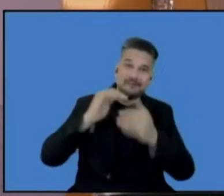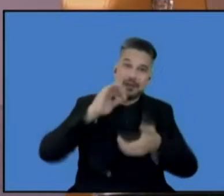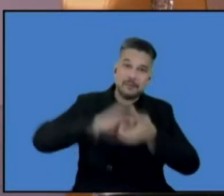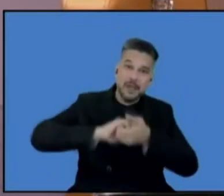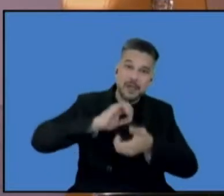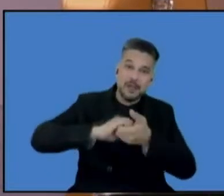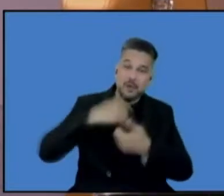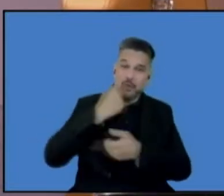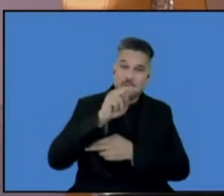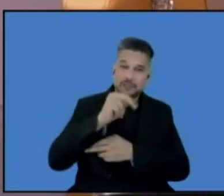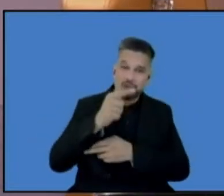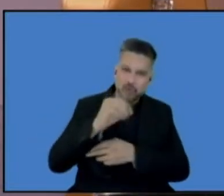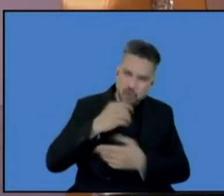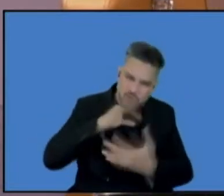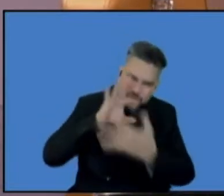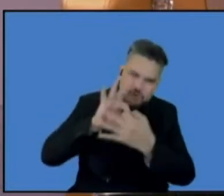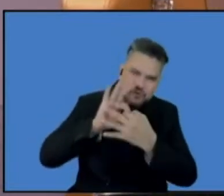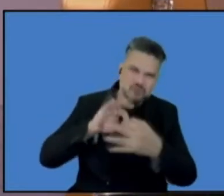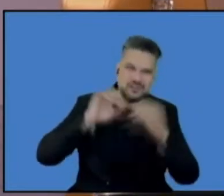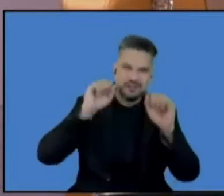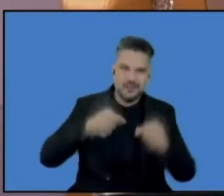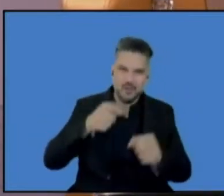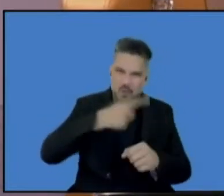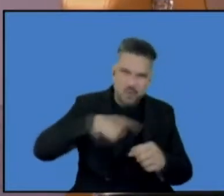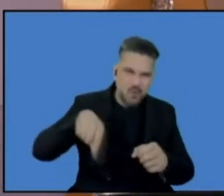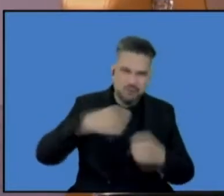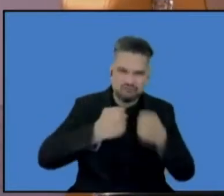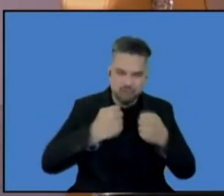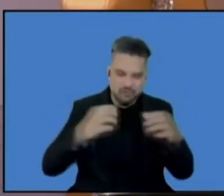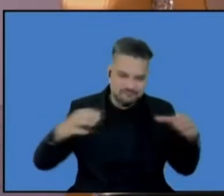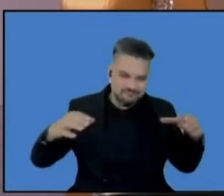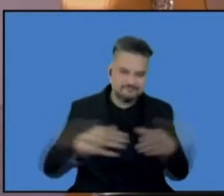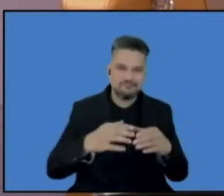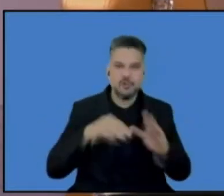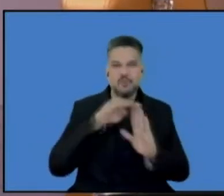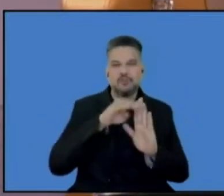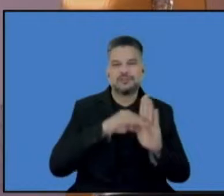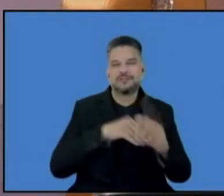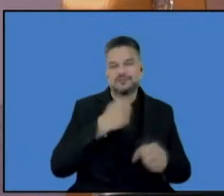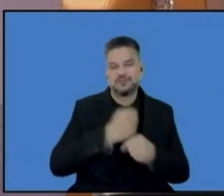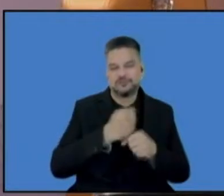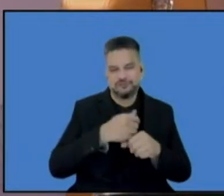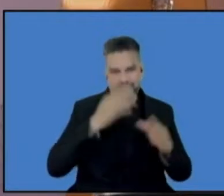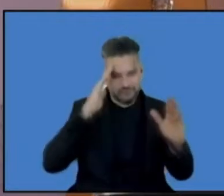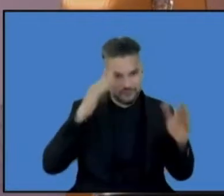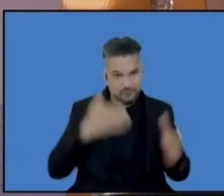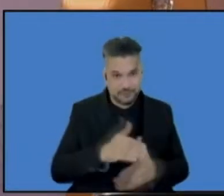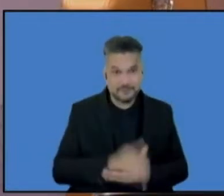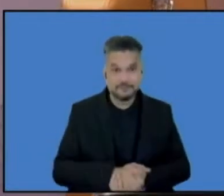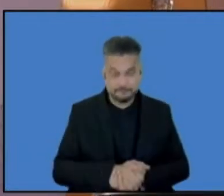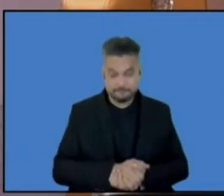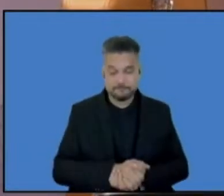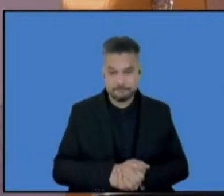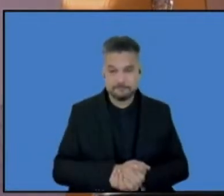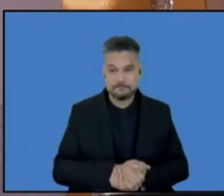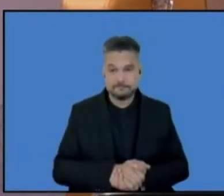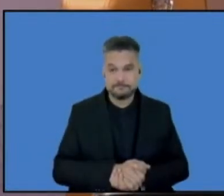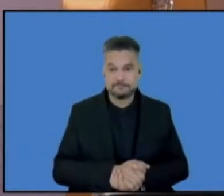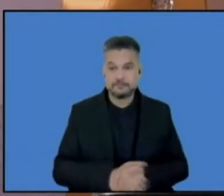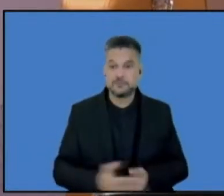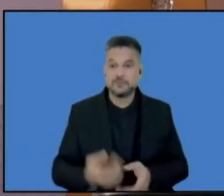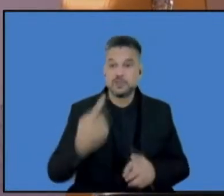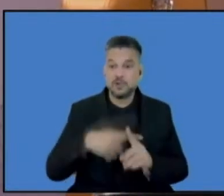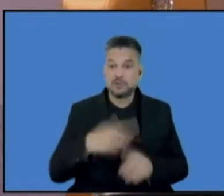and at the end of the day, working on the policies. And we also have the Essentials Migration